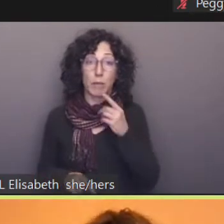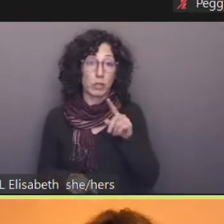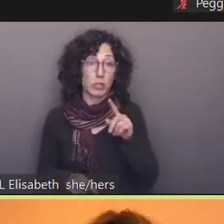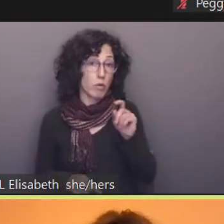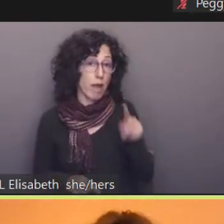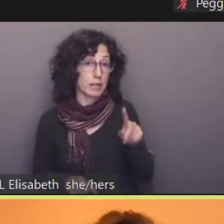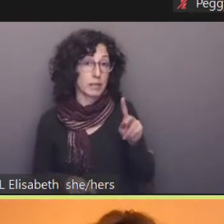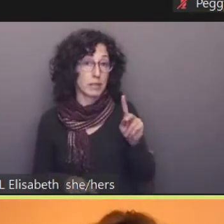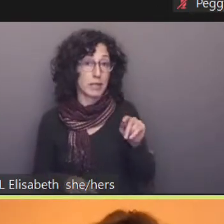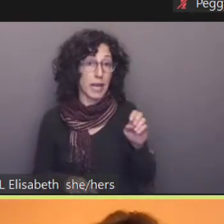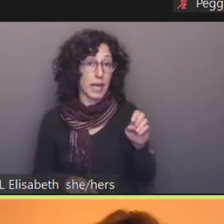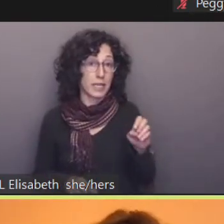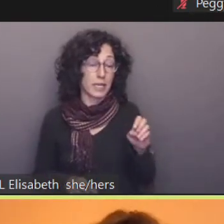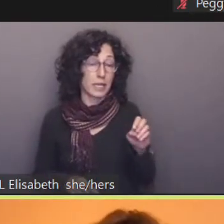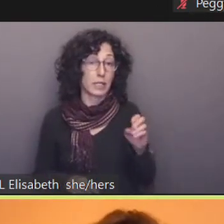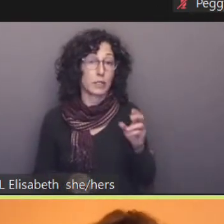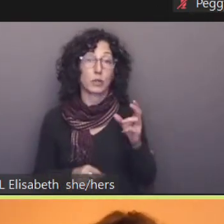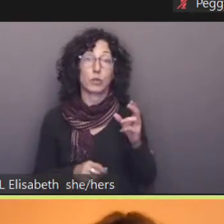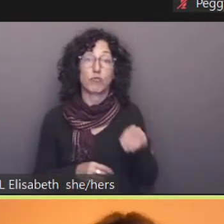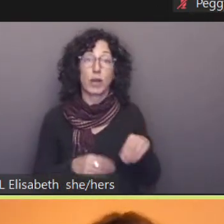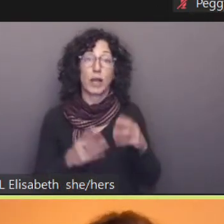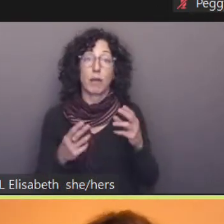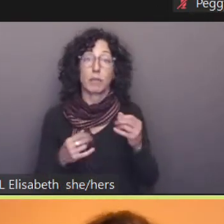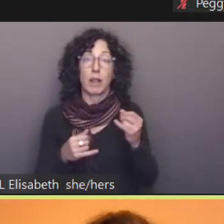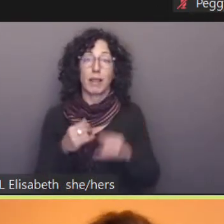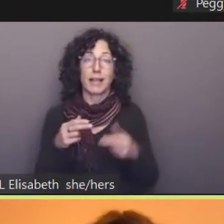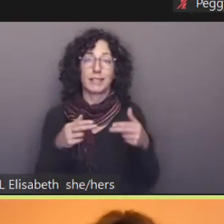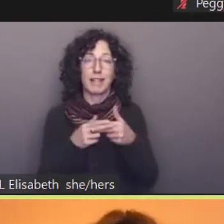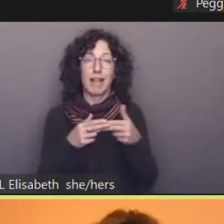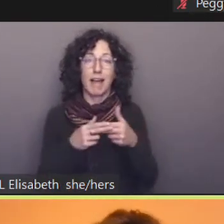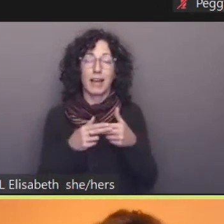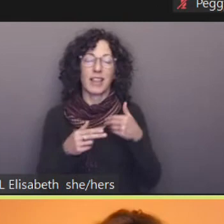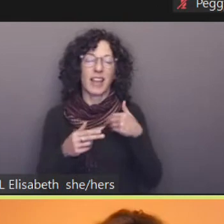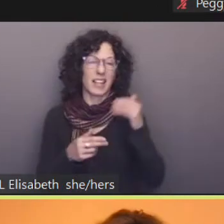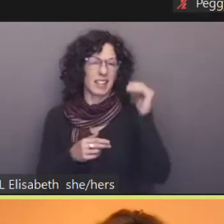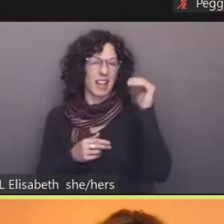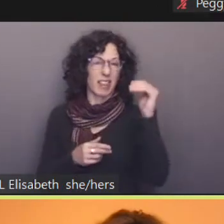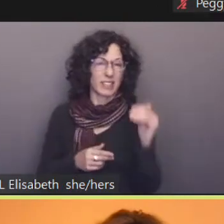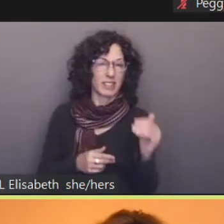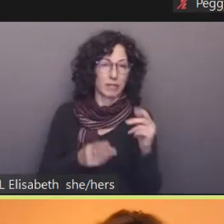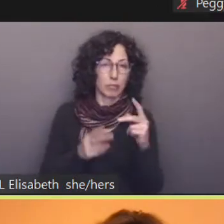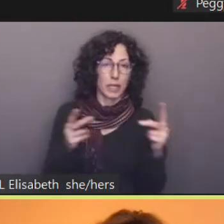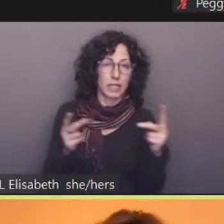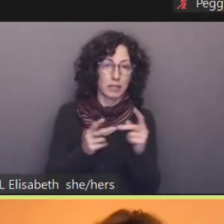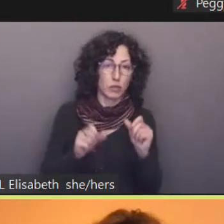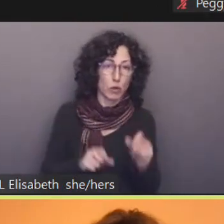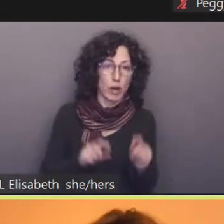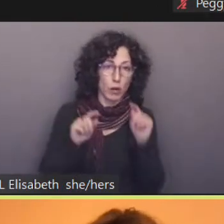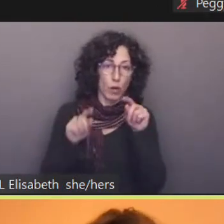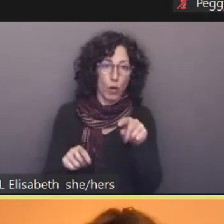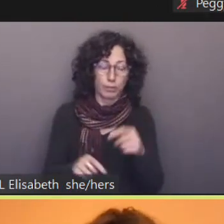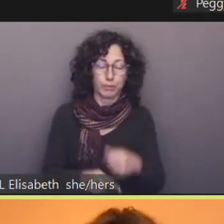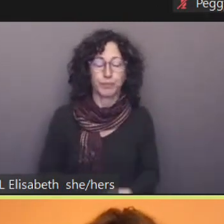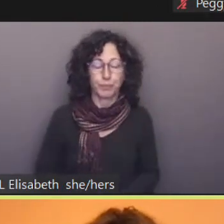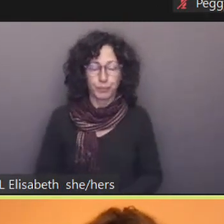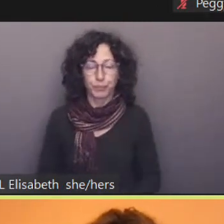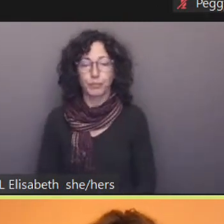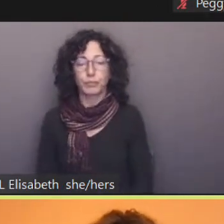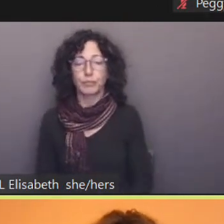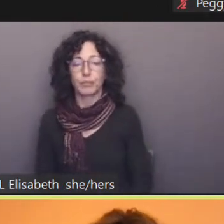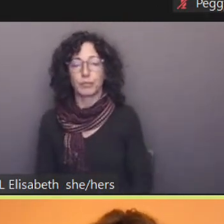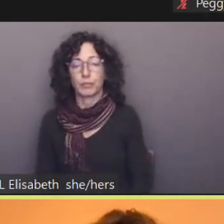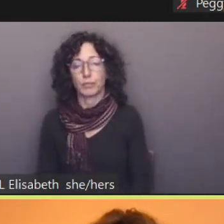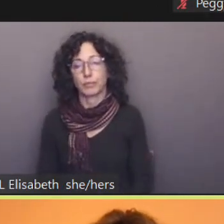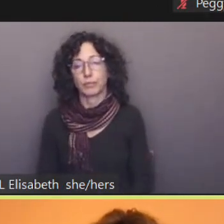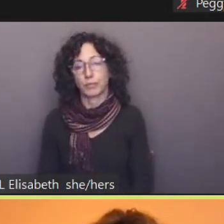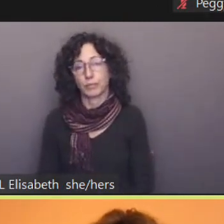up our last slide with the list of vaccine sites and how to sign up.